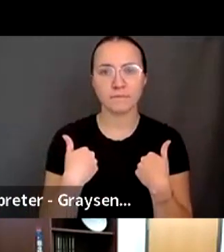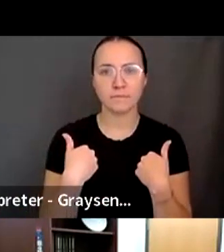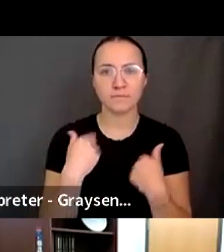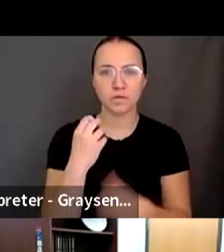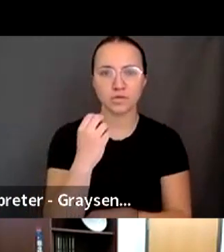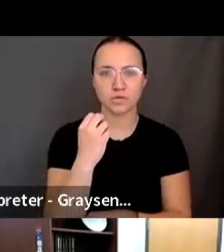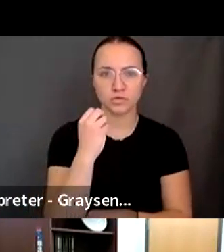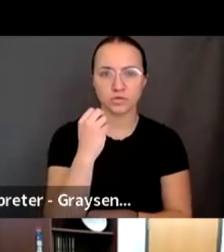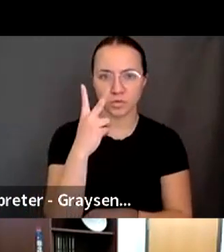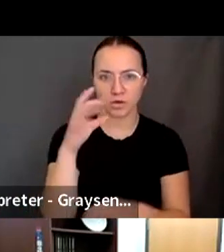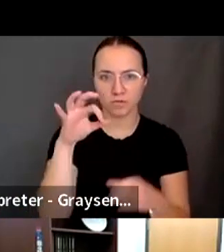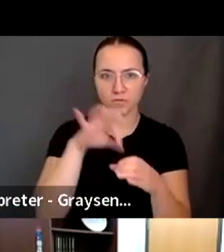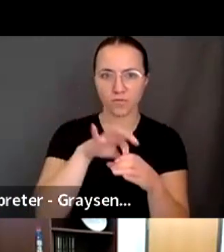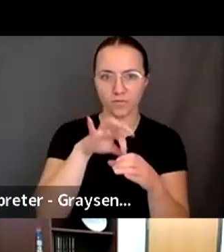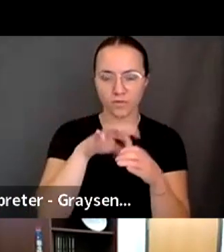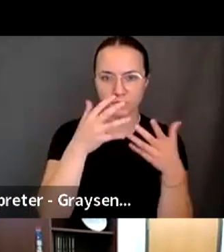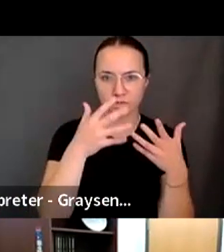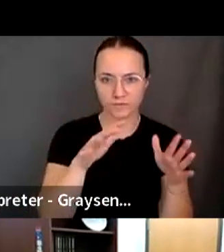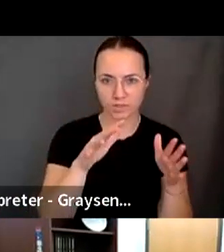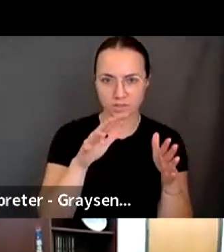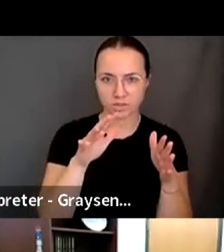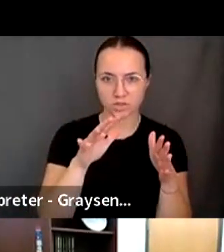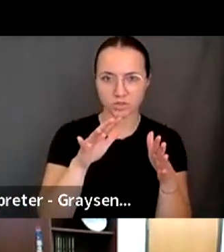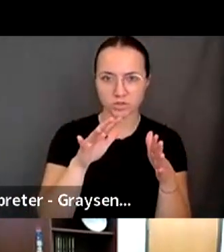12 votes. Let me see.